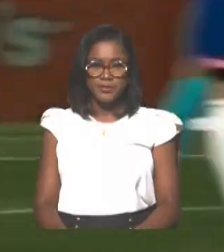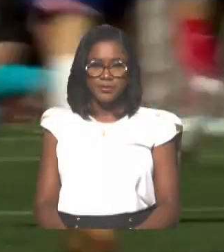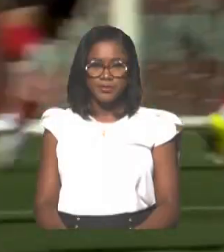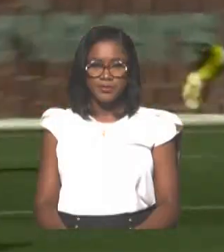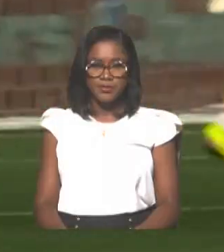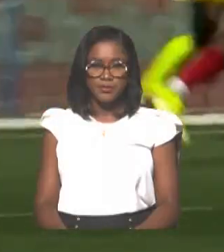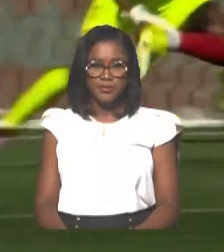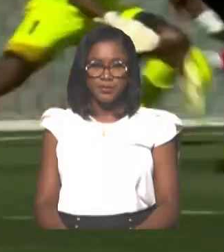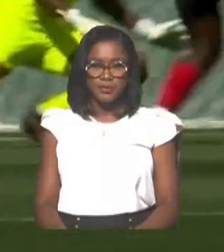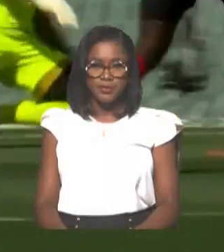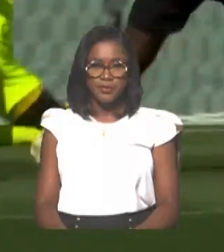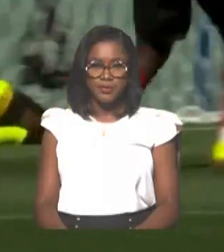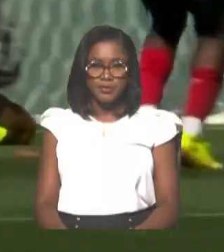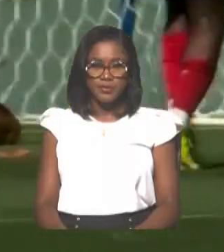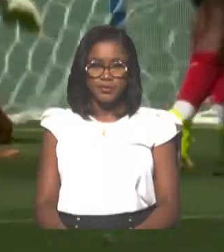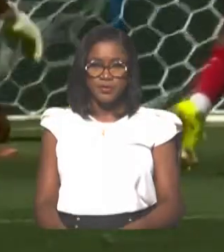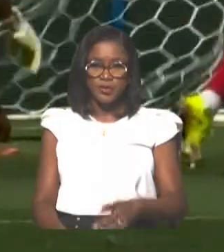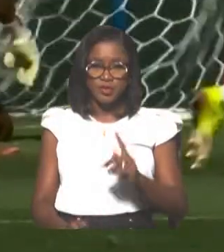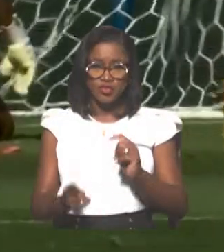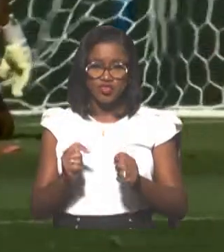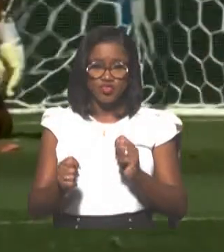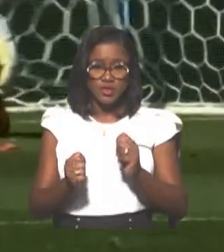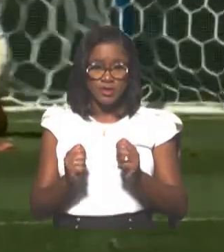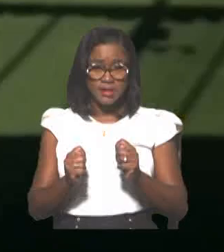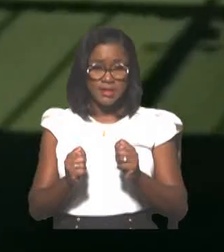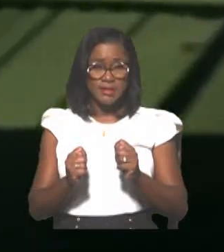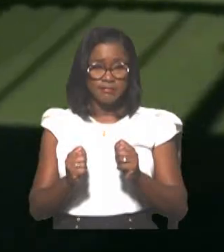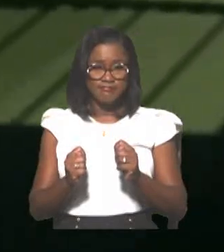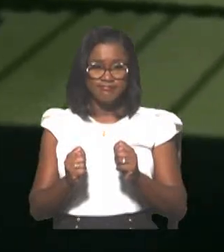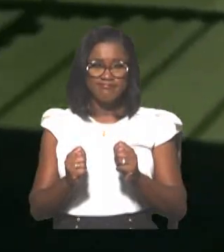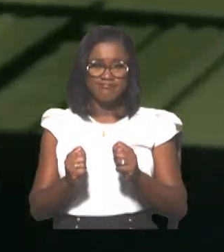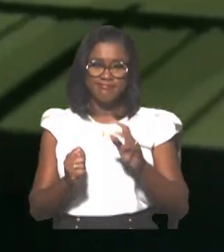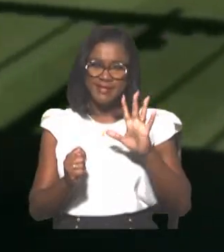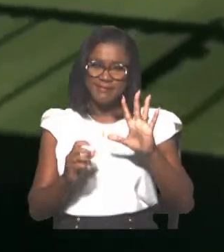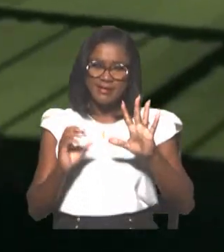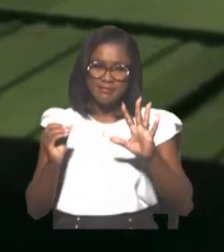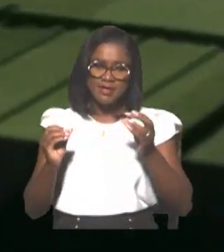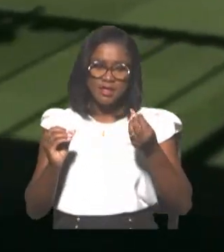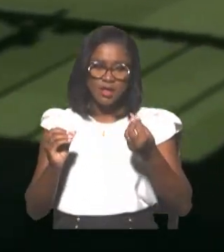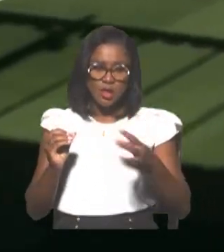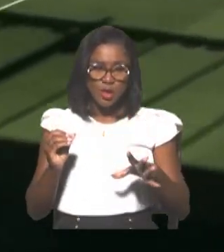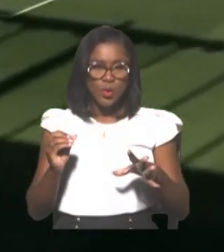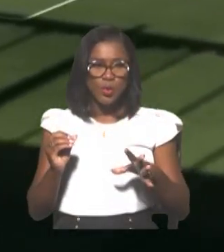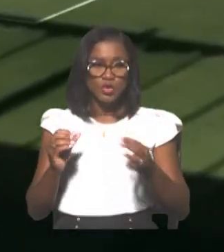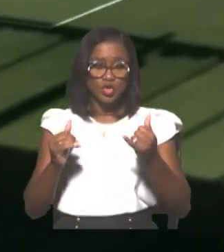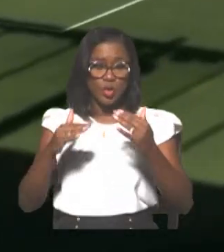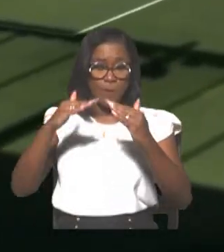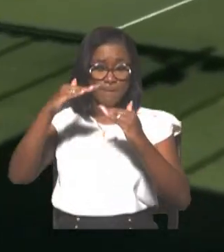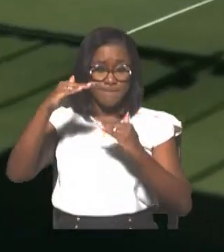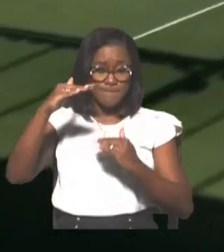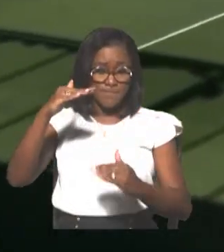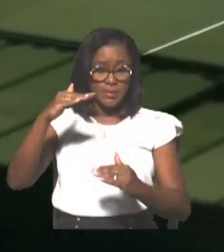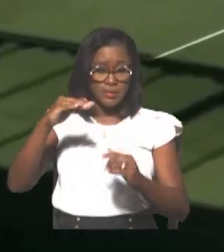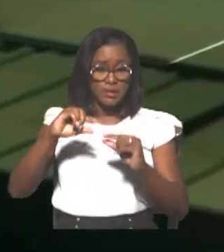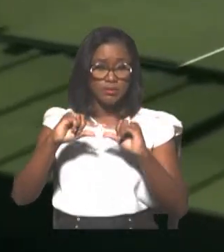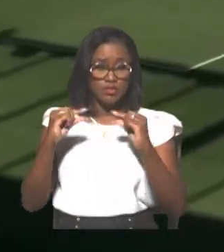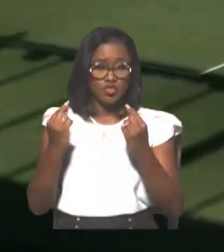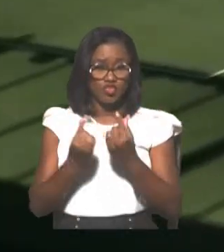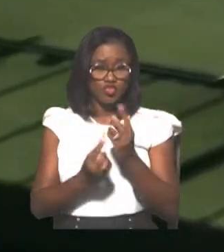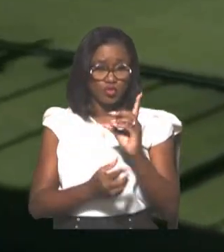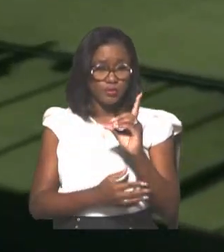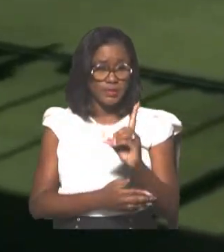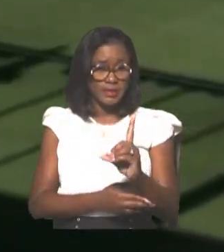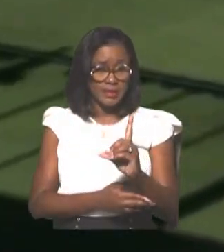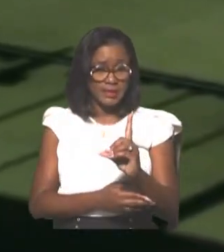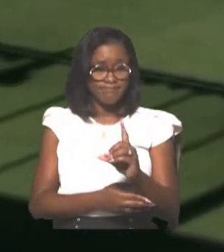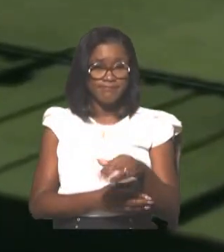And that was all she wrote. TNT opened their Gold Cup campaign with a 5-0 defeat, sending them to the bottom of Group D. The Soca Warriors